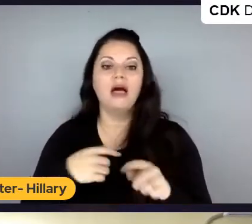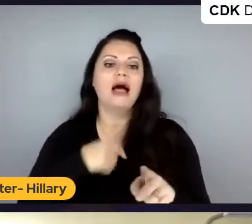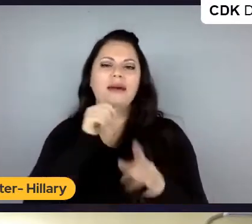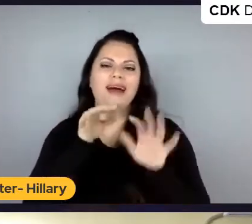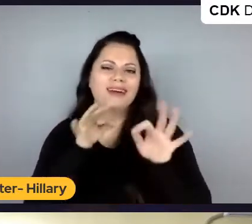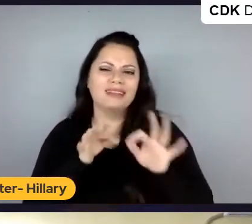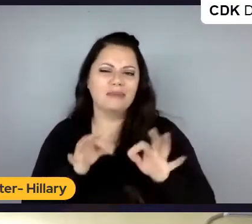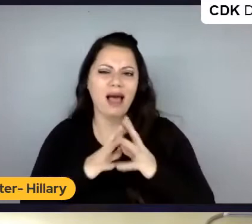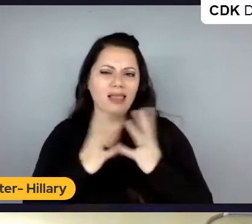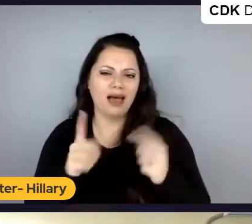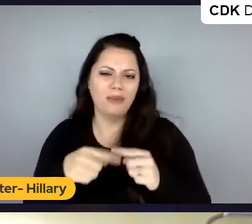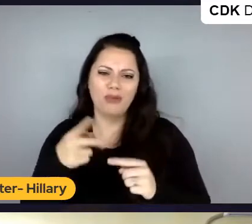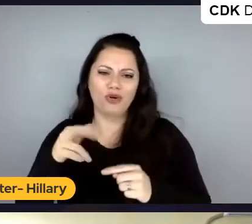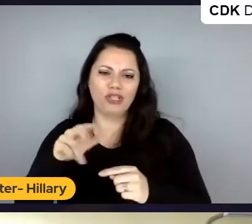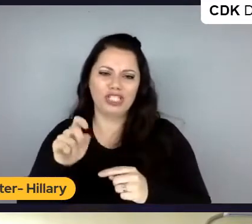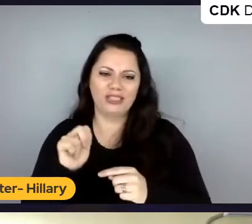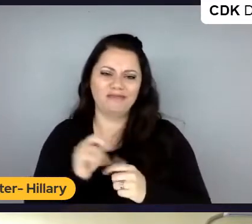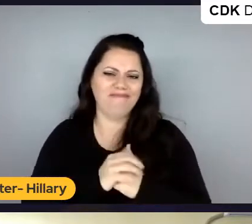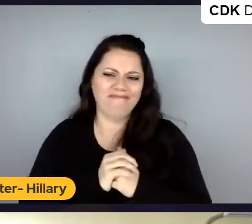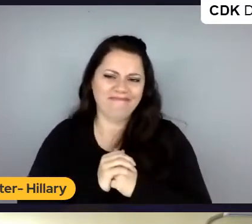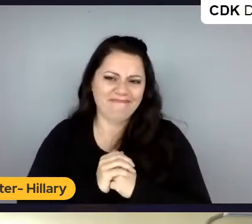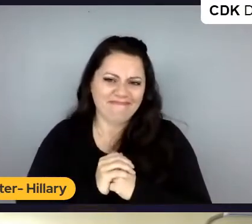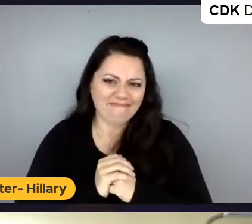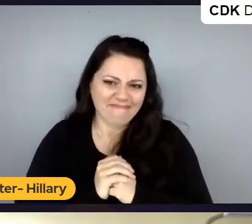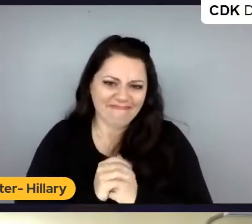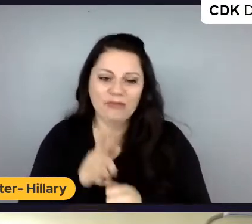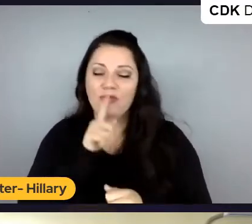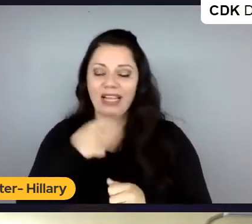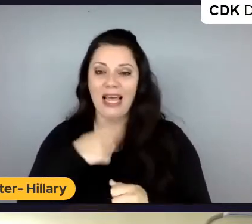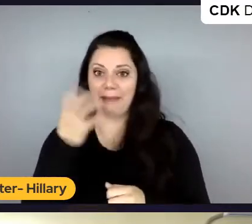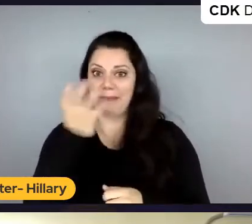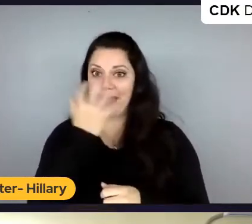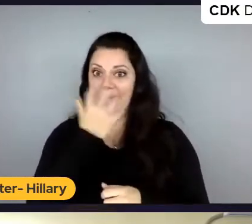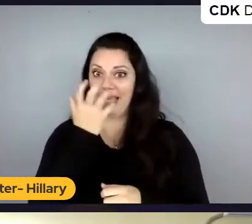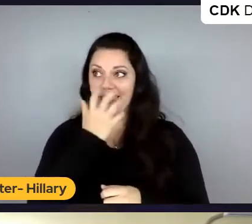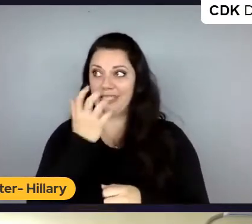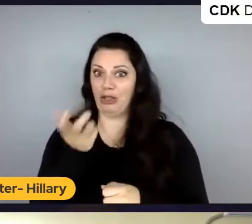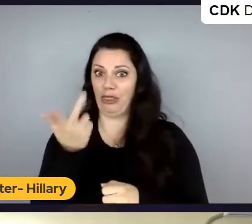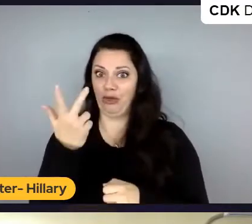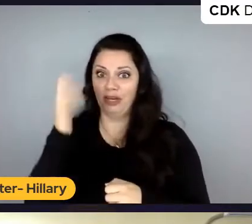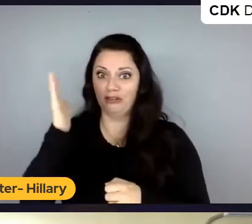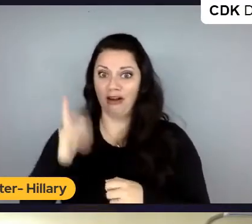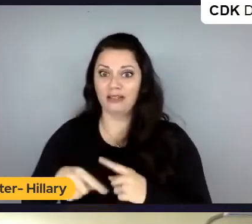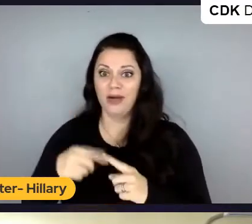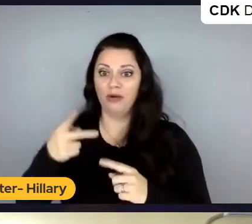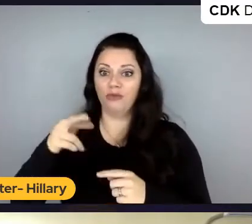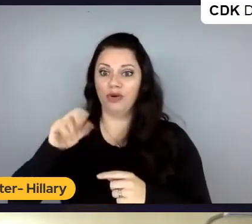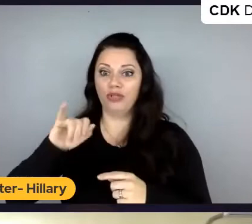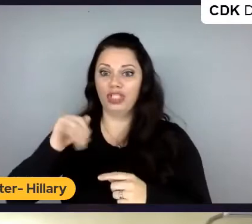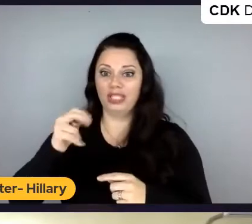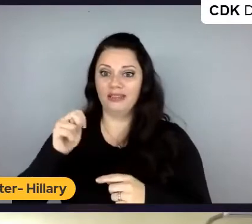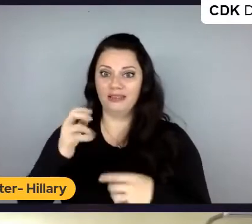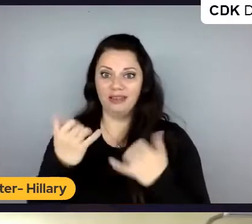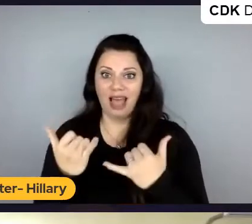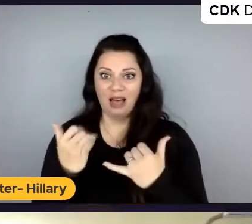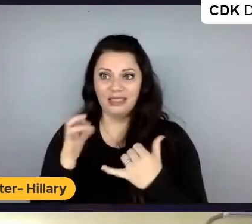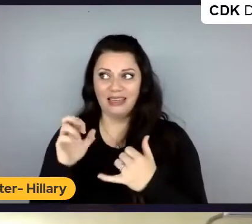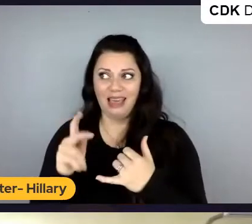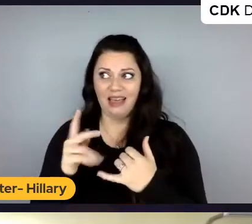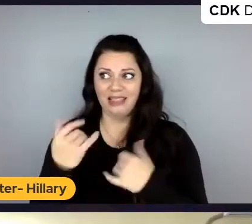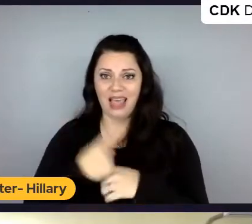I'm incredibly amazed that there are like 3 talks about Progen this CDK day. It's like